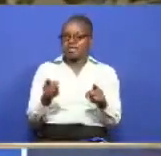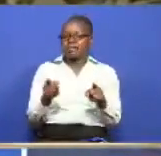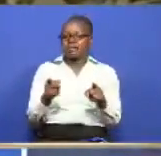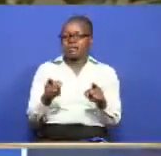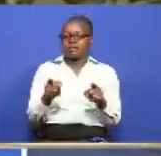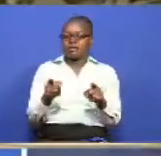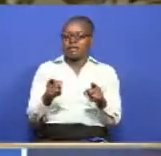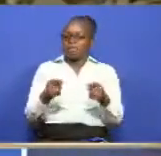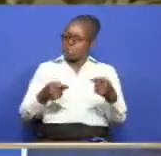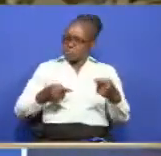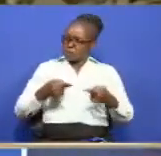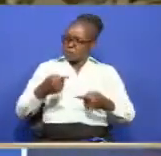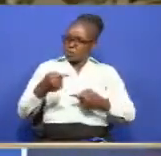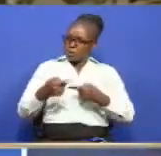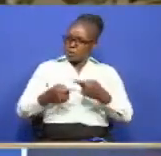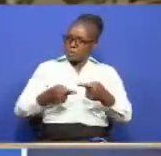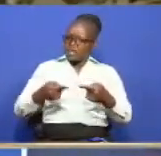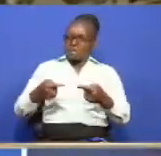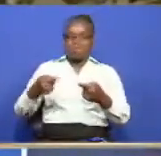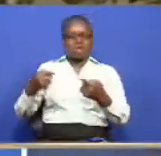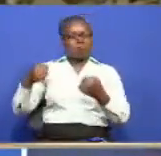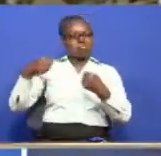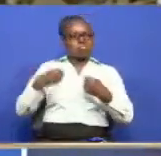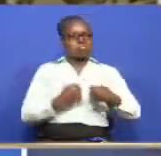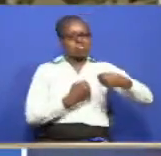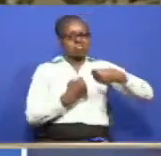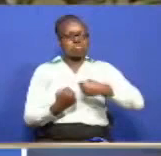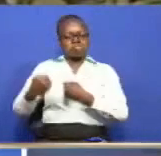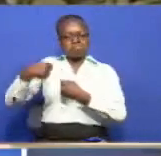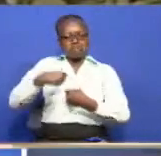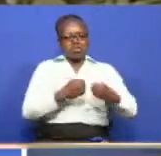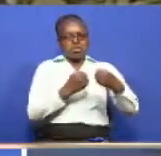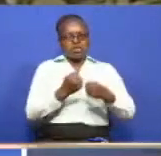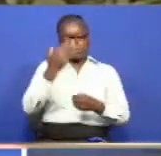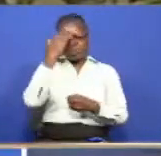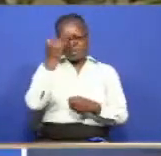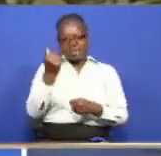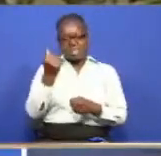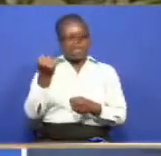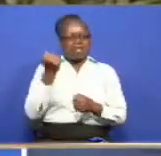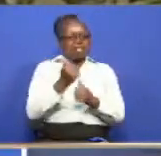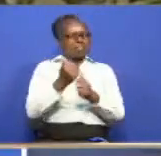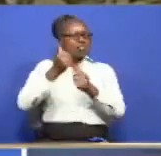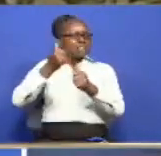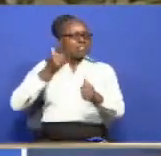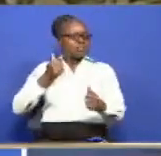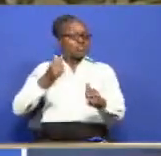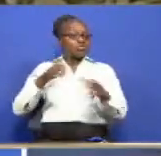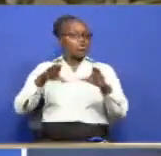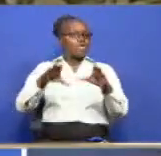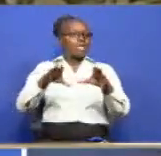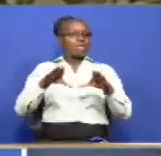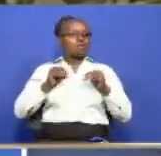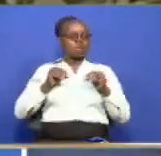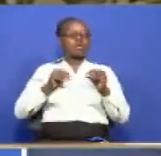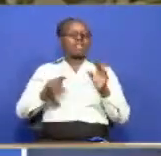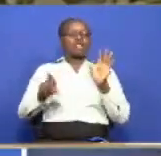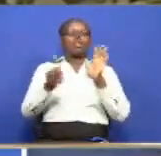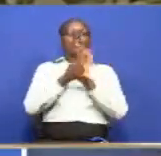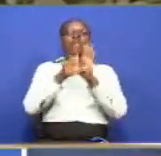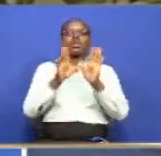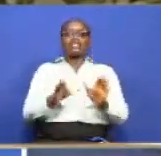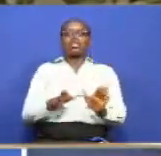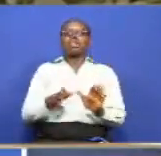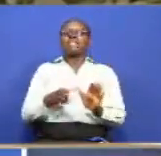that particular process almost turned chaotic because the County Assembly refused to admit the lawyers. The lawyers were demanding